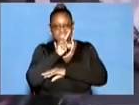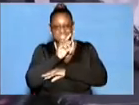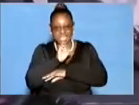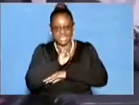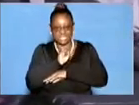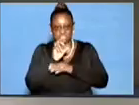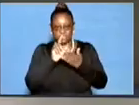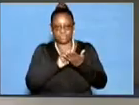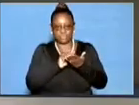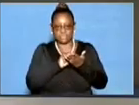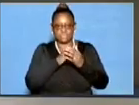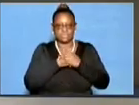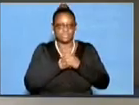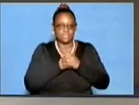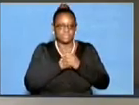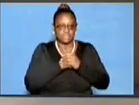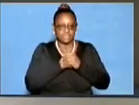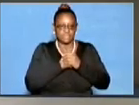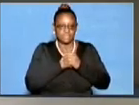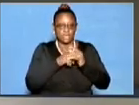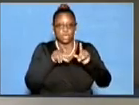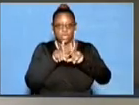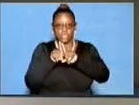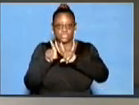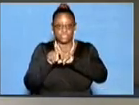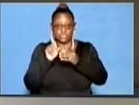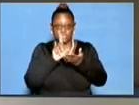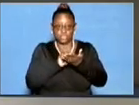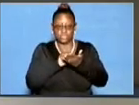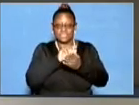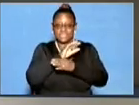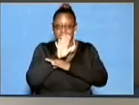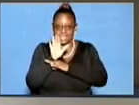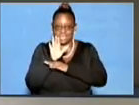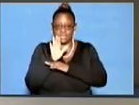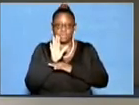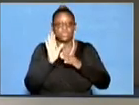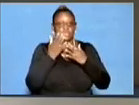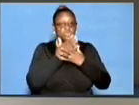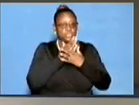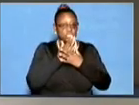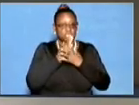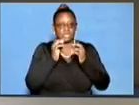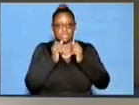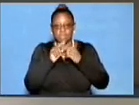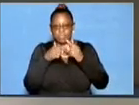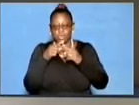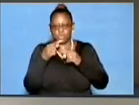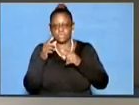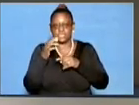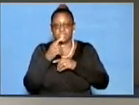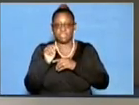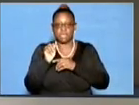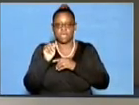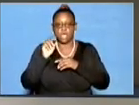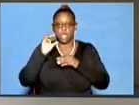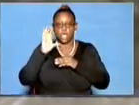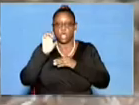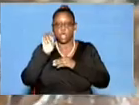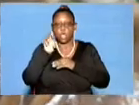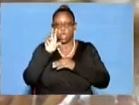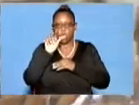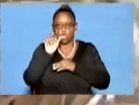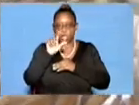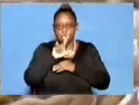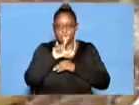Network News. Also making news tonight, we recently shared with you the concerns on the level of coral bleaching currently